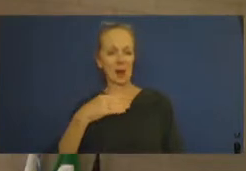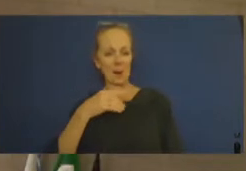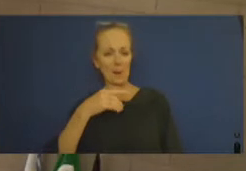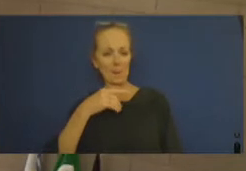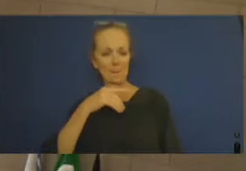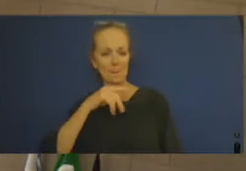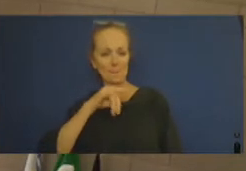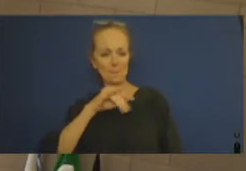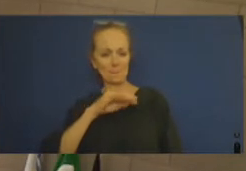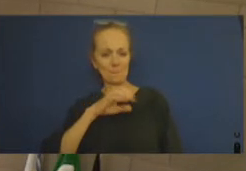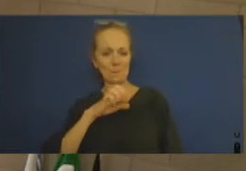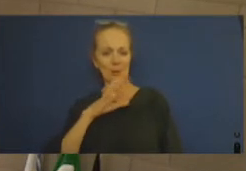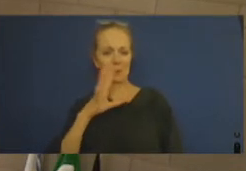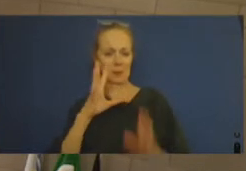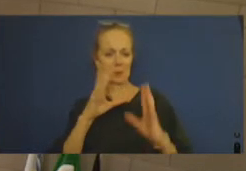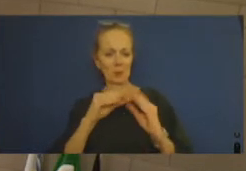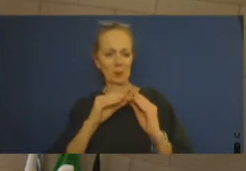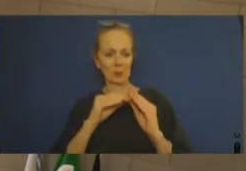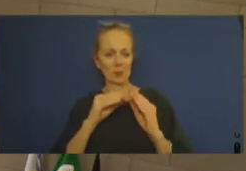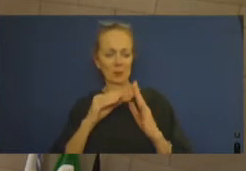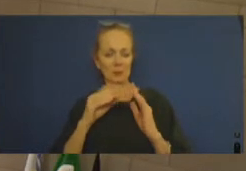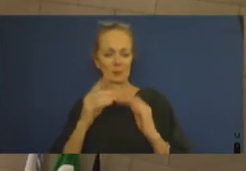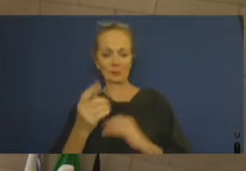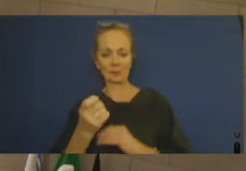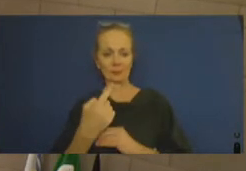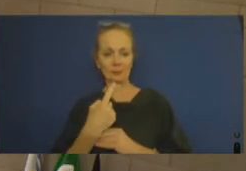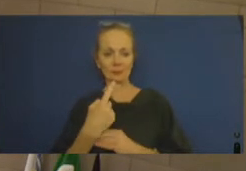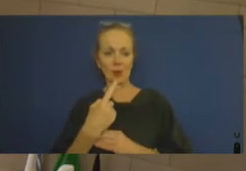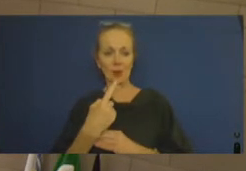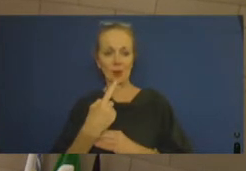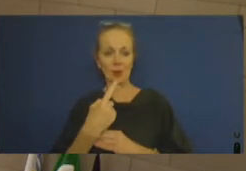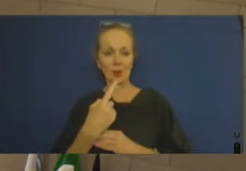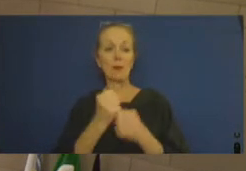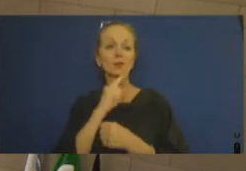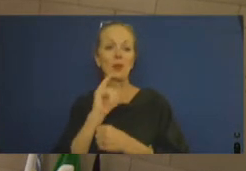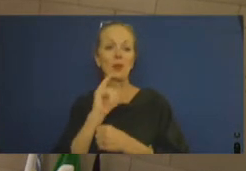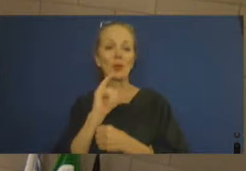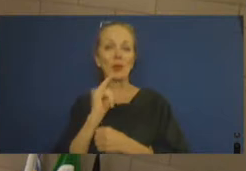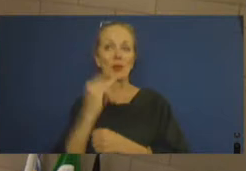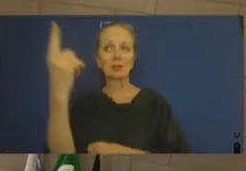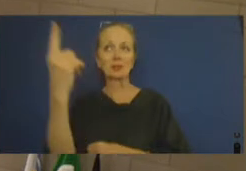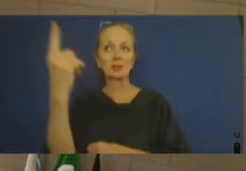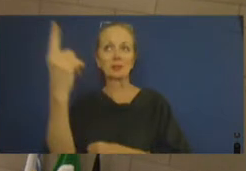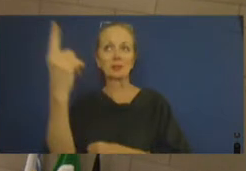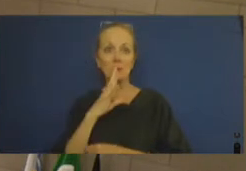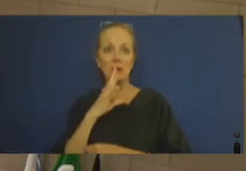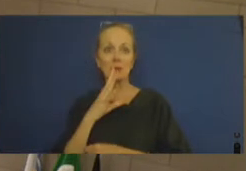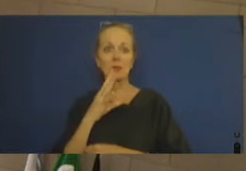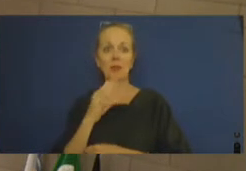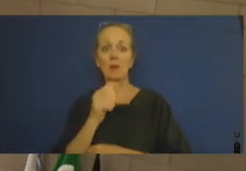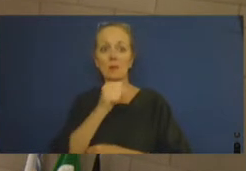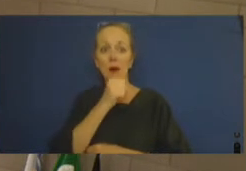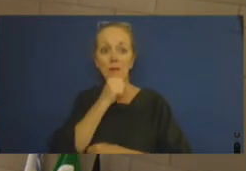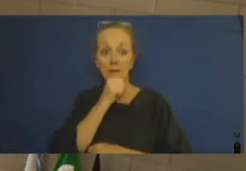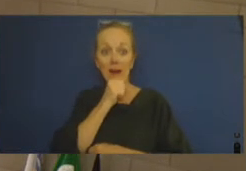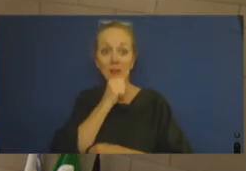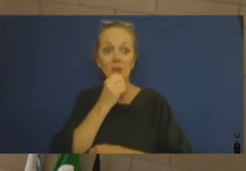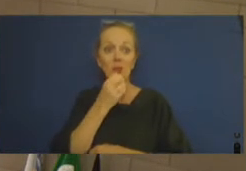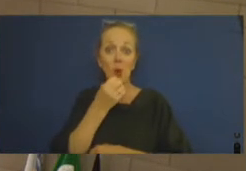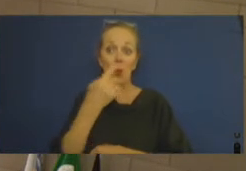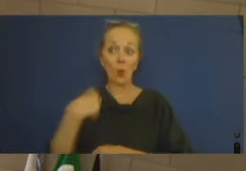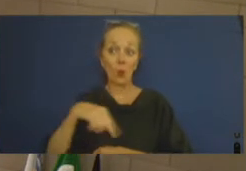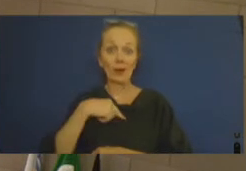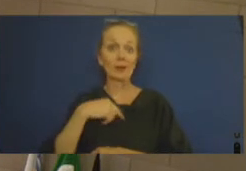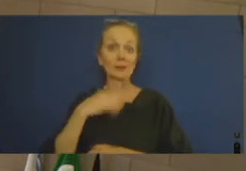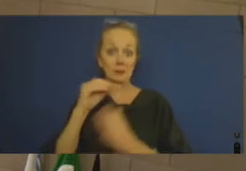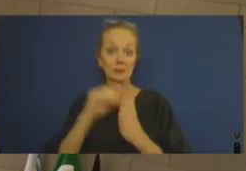question. I know, but we want to make sure she comes down speaking to the microphone so that we can get on the record. Yeah, we're